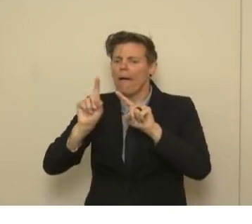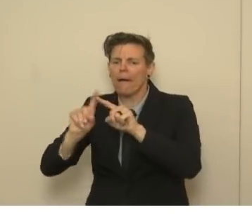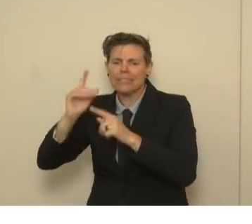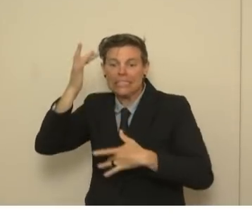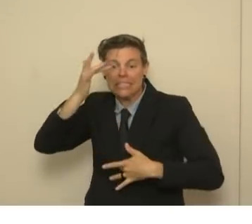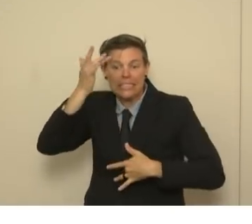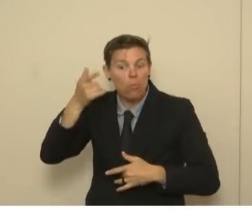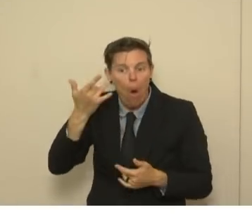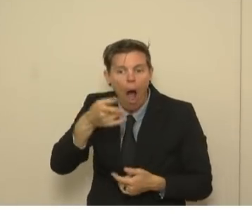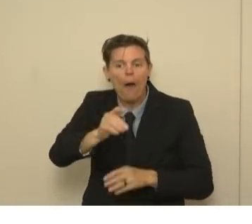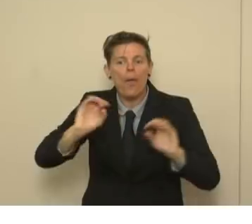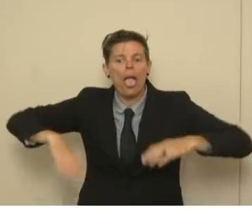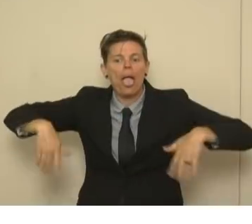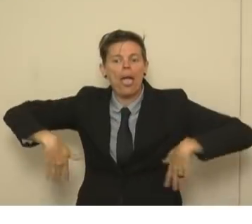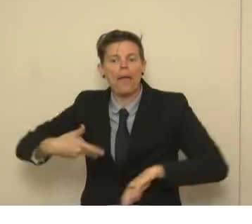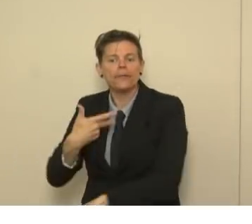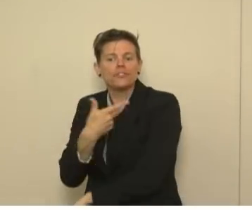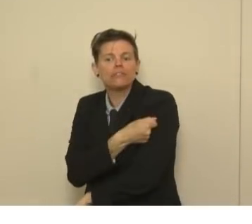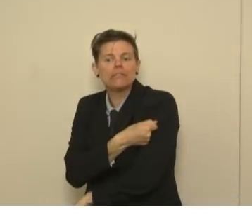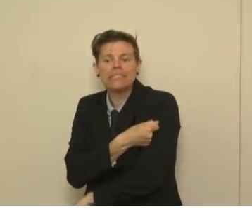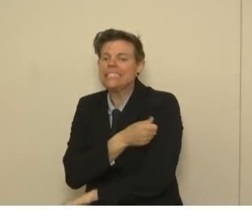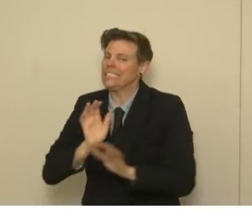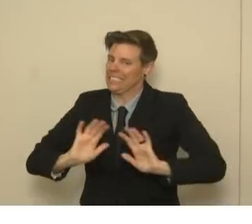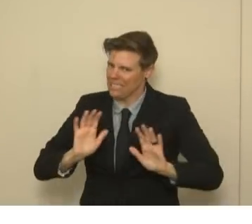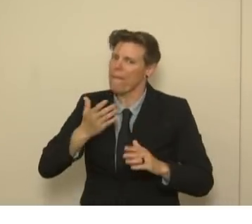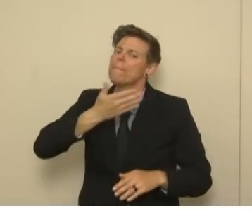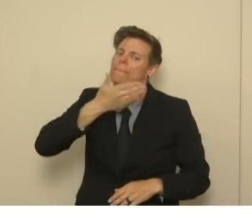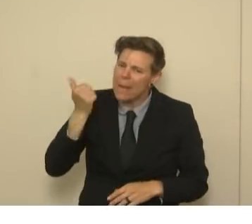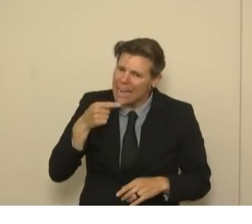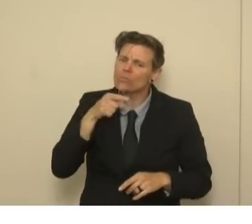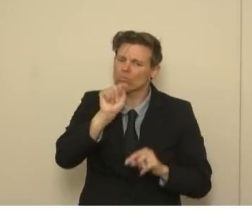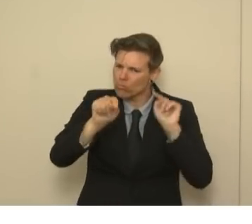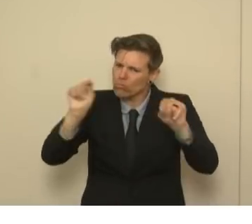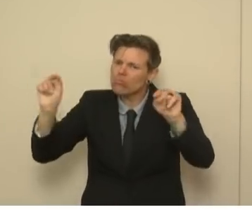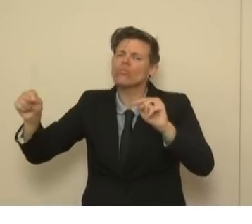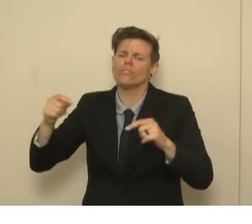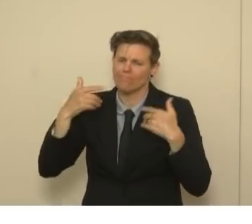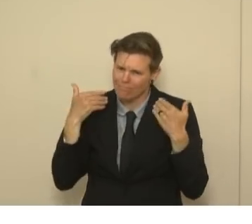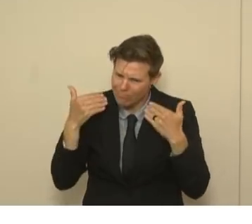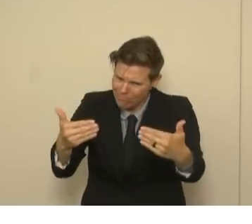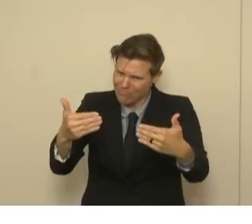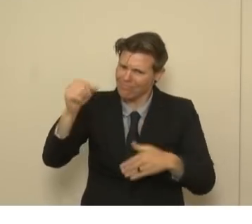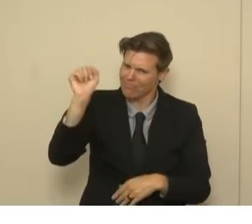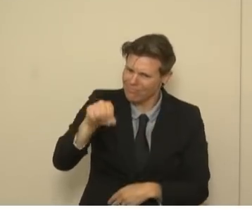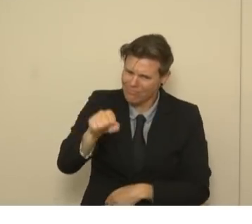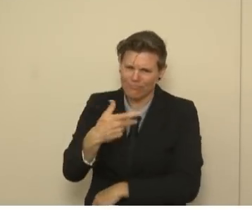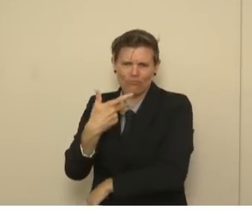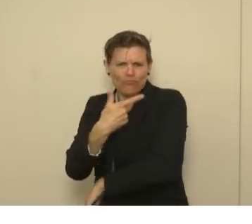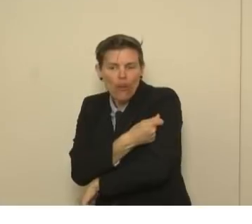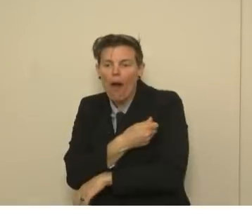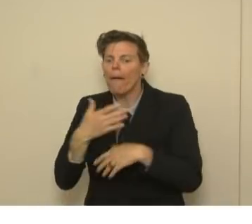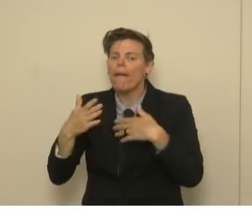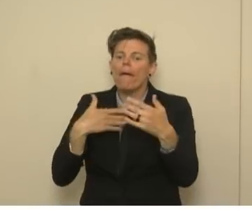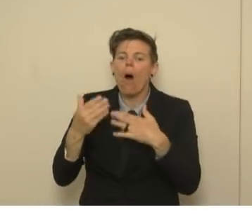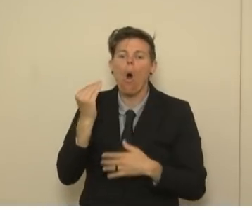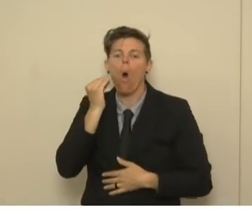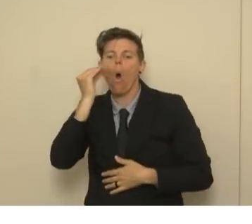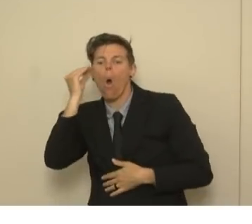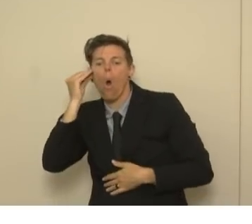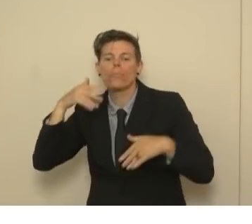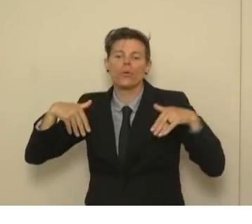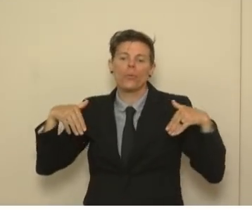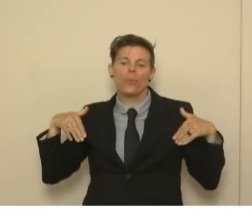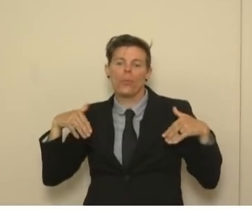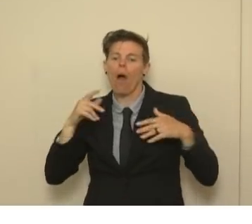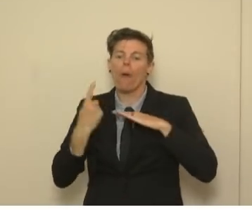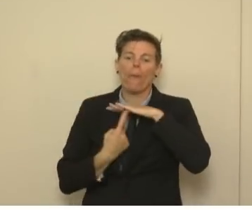late October, early November, best time to get a flu shot. But we're asking people to get those early this year, like we did when H1N1 came around